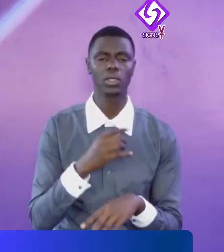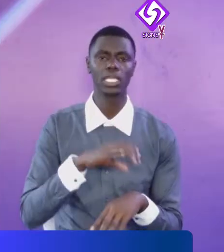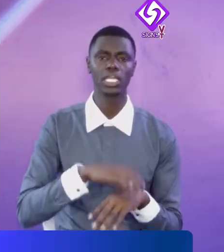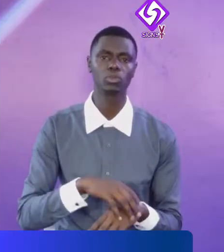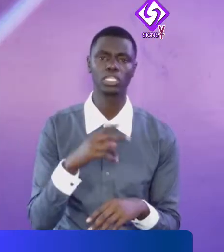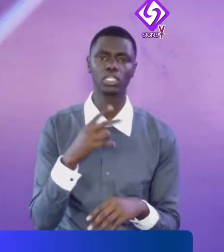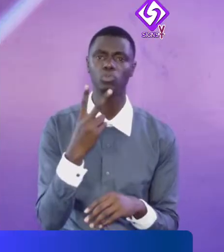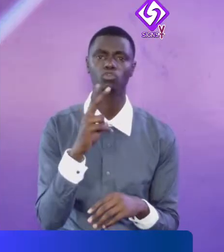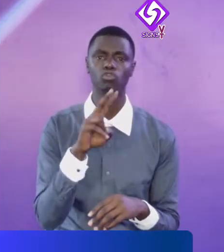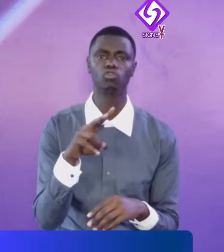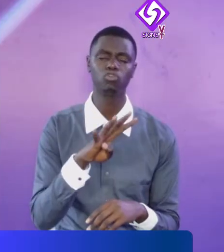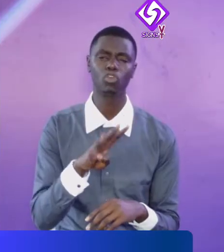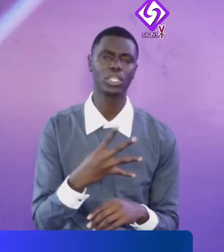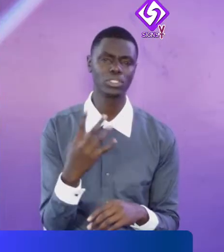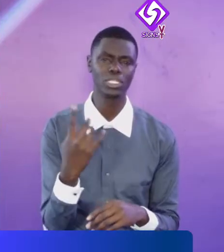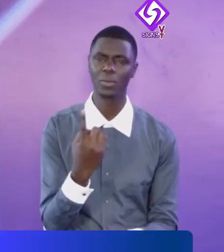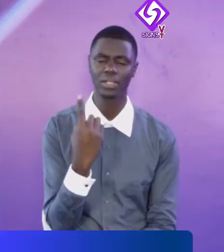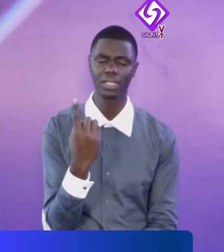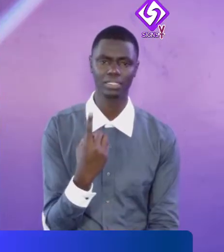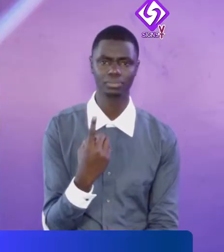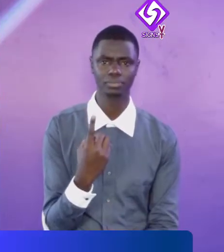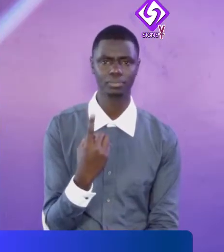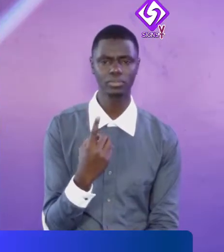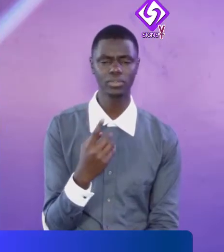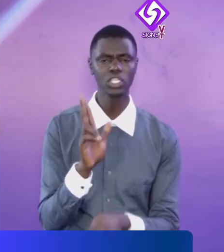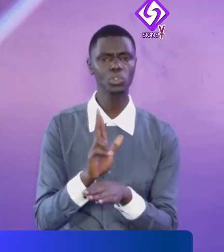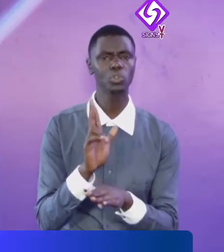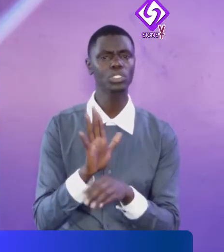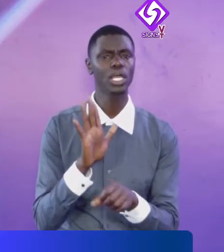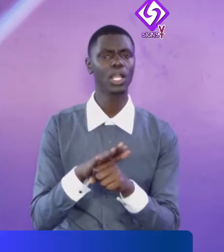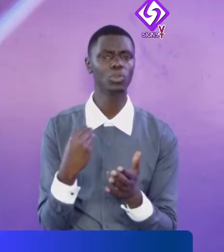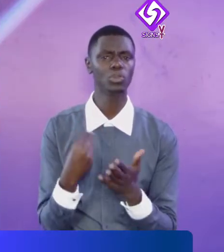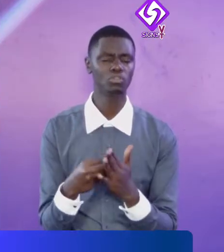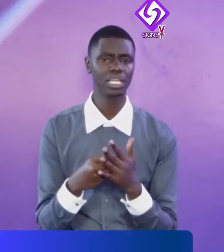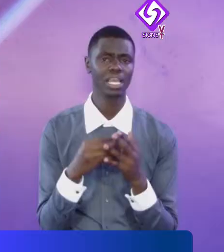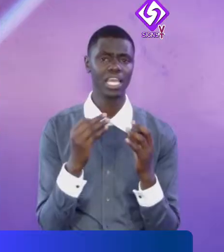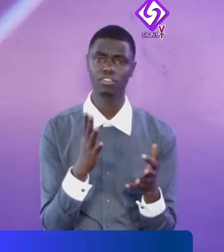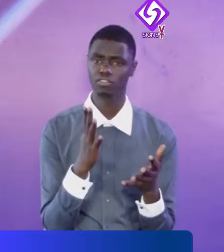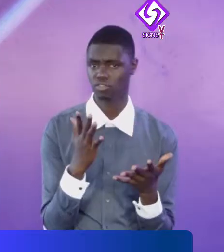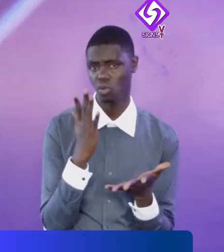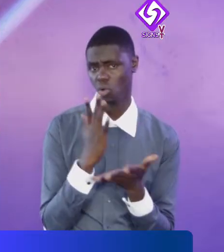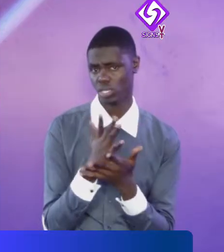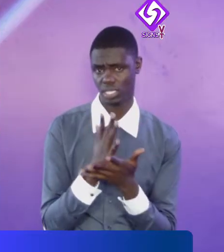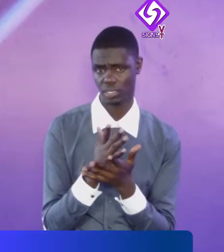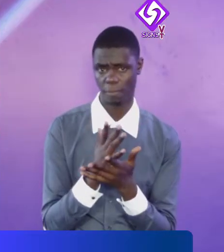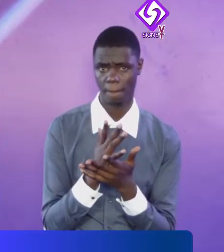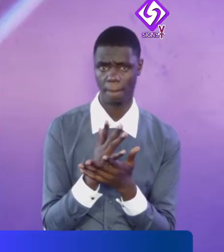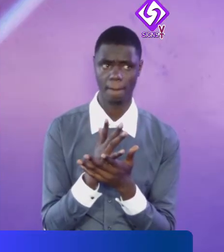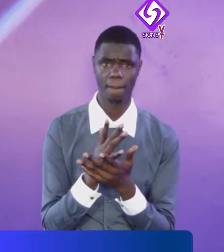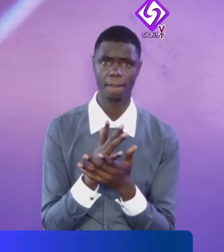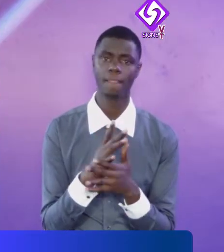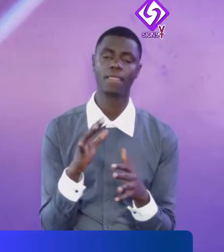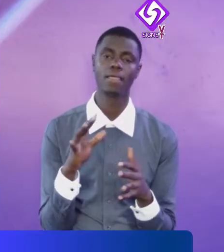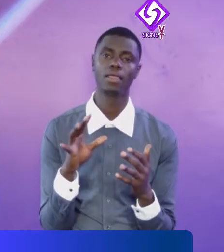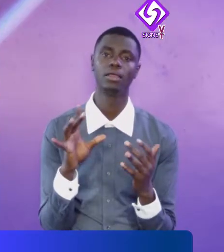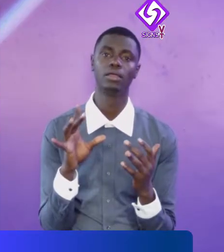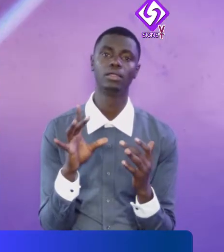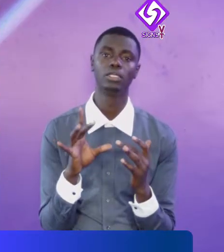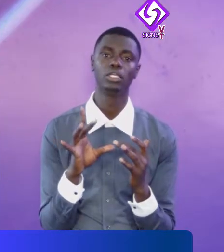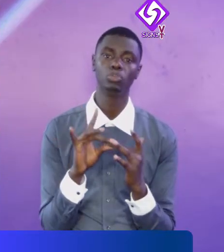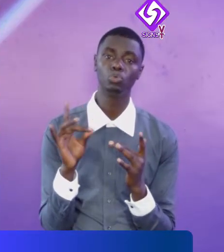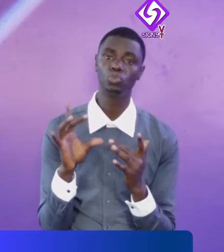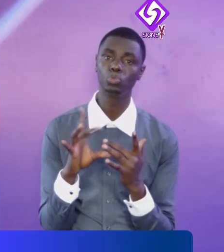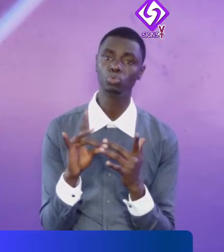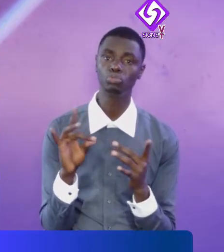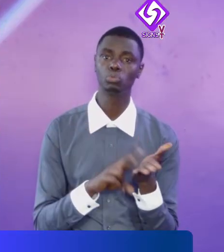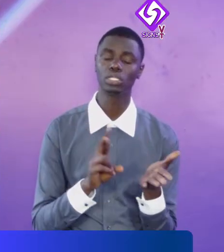only? And that's what I'm agitated about. Then if at all you know, you can choose to go to register